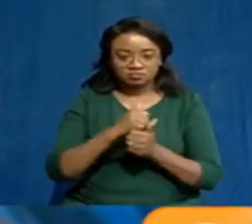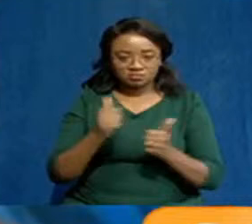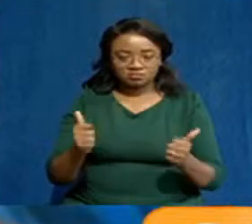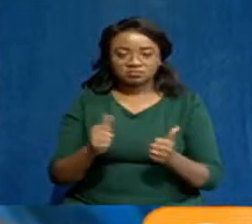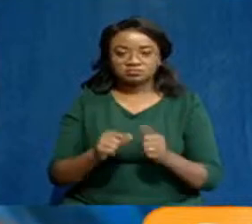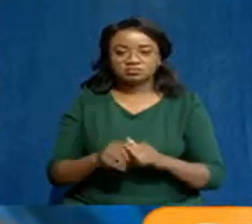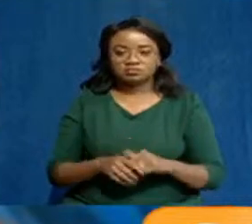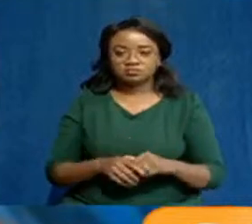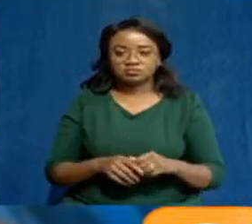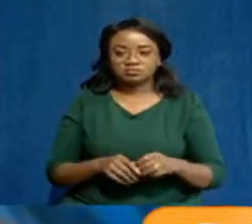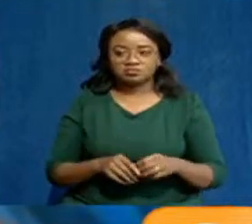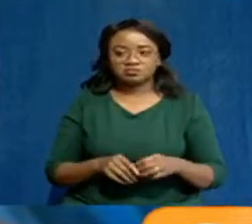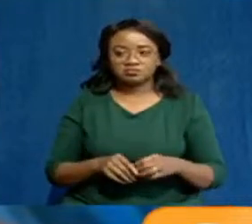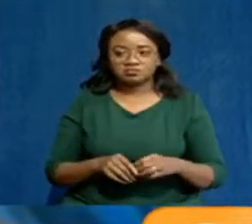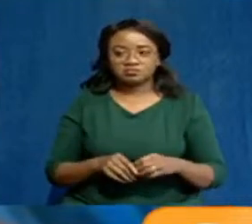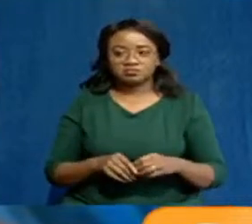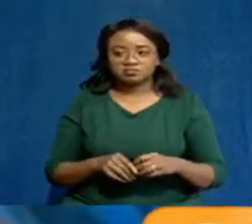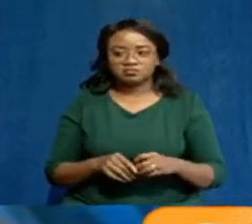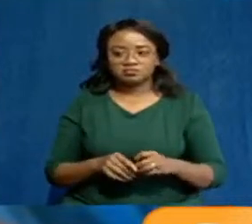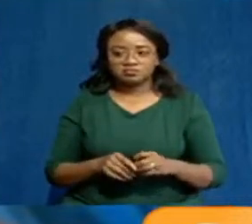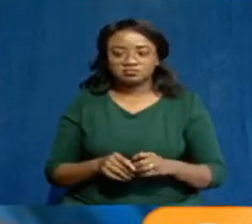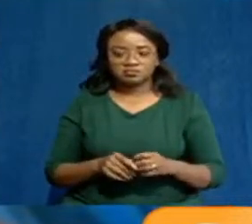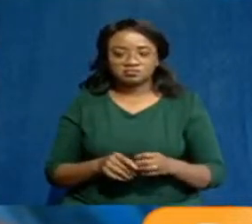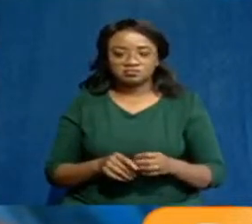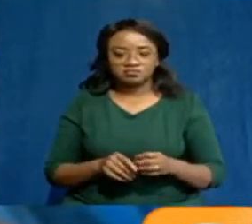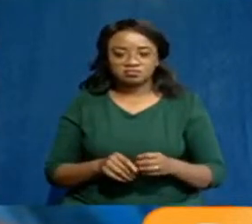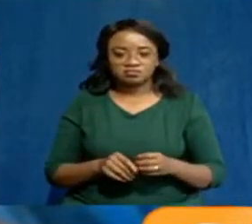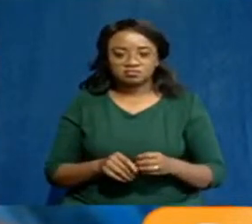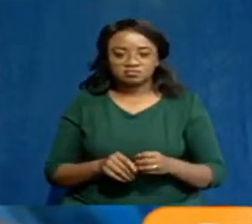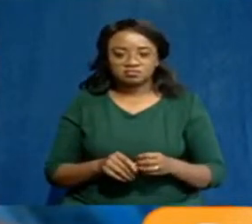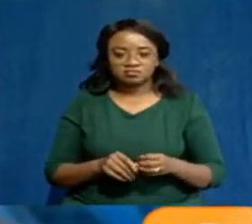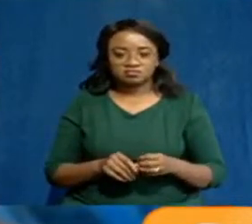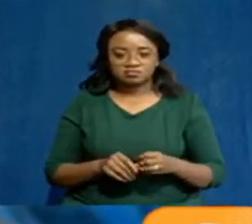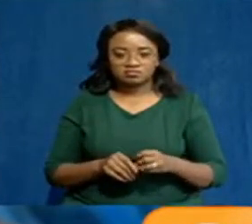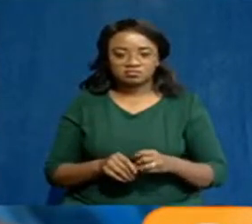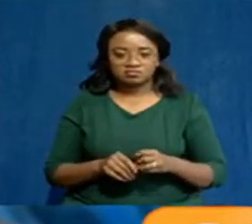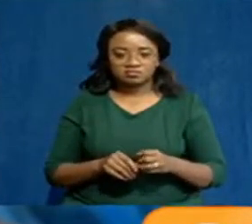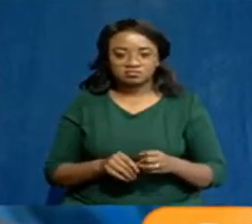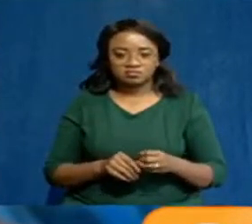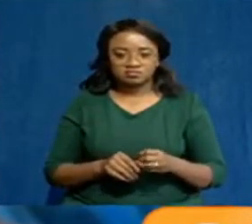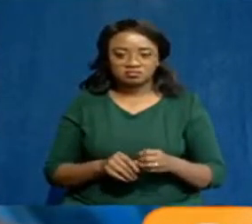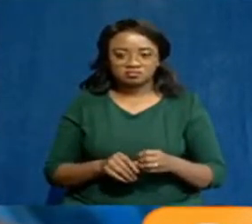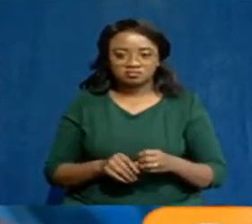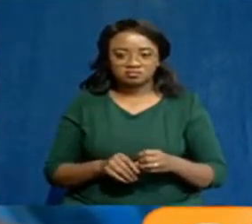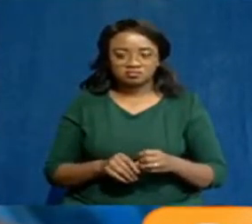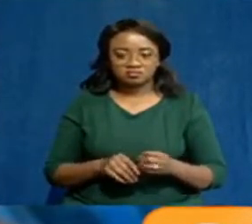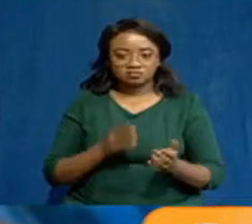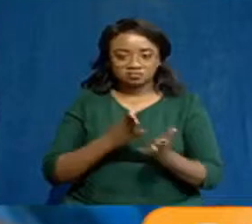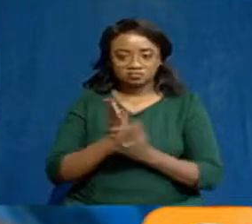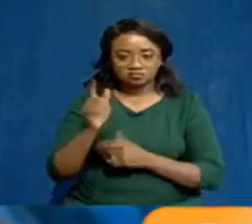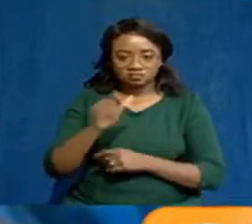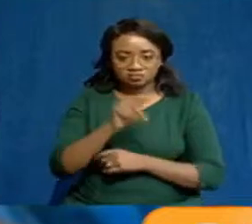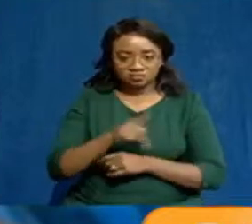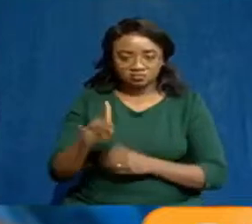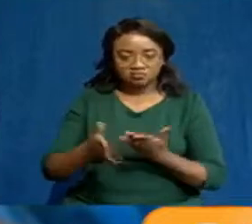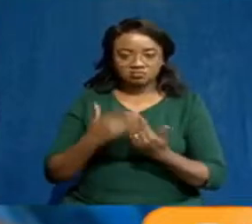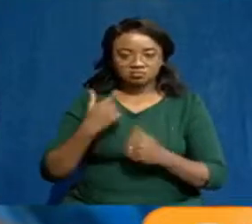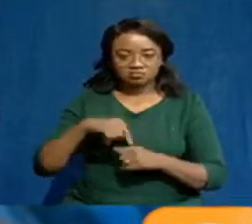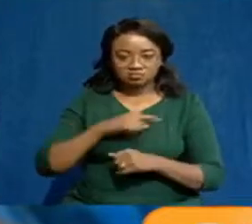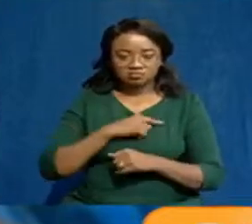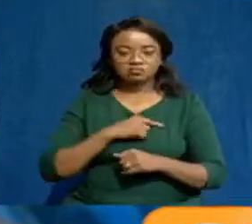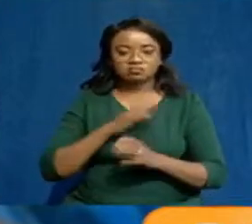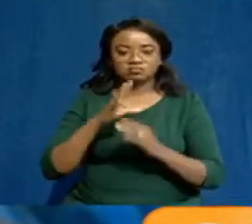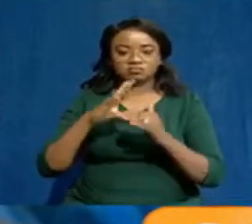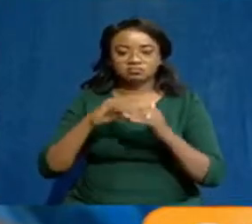services. Yes. So via the app, we are able to ensure that the communities can